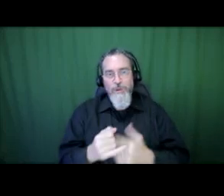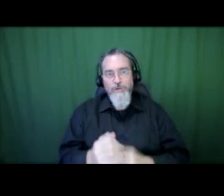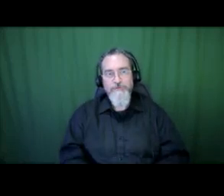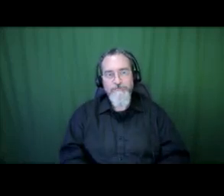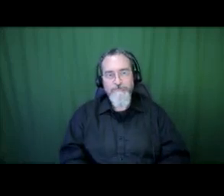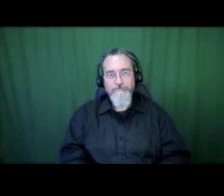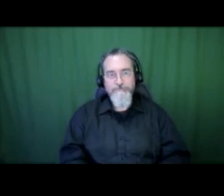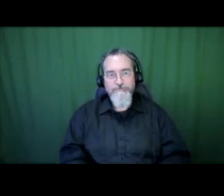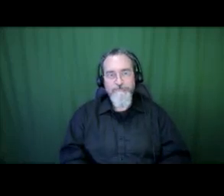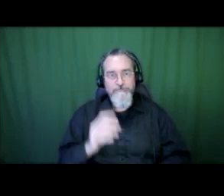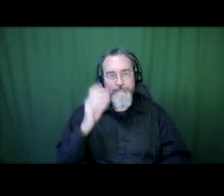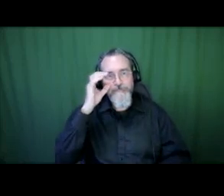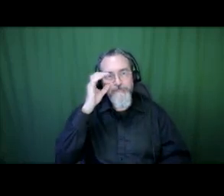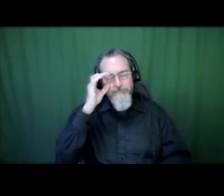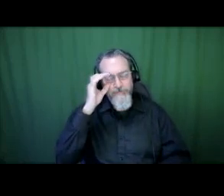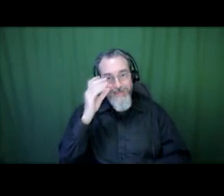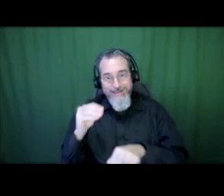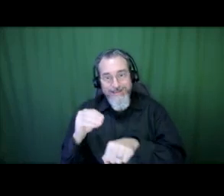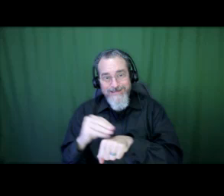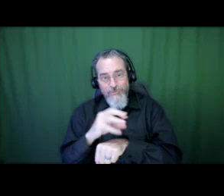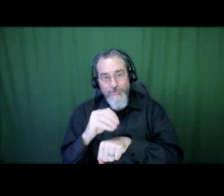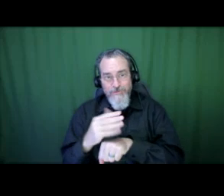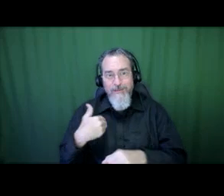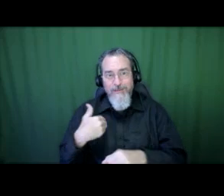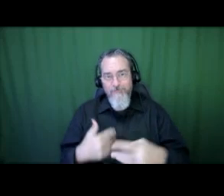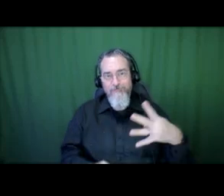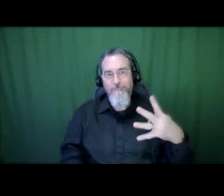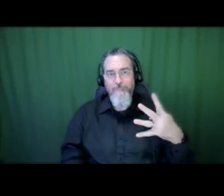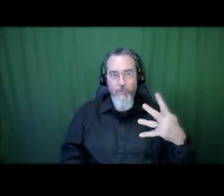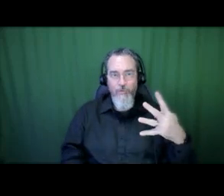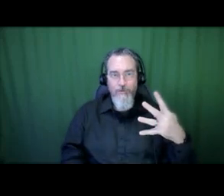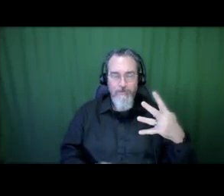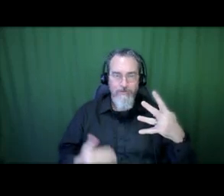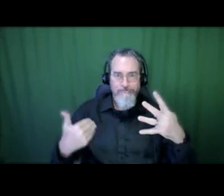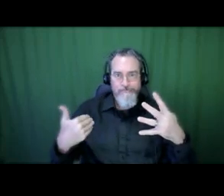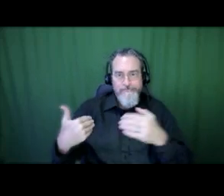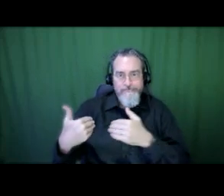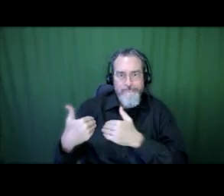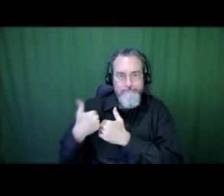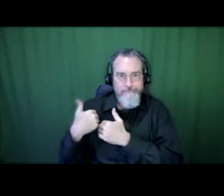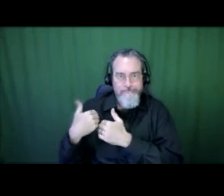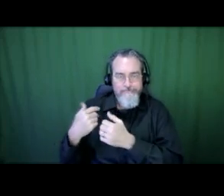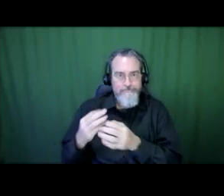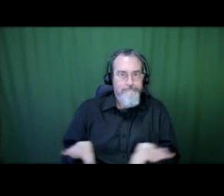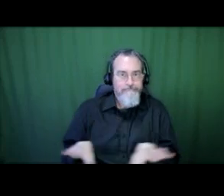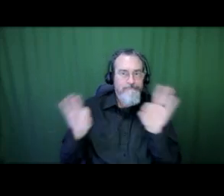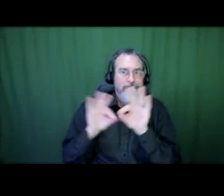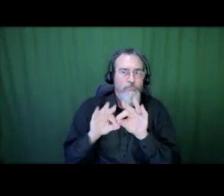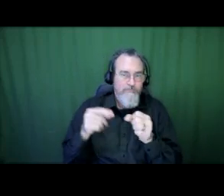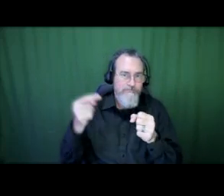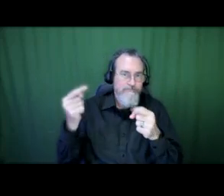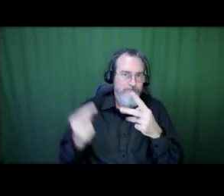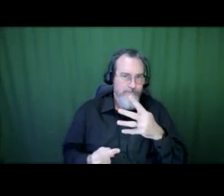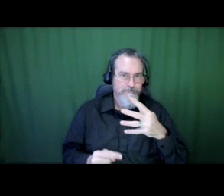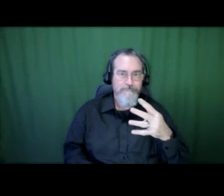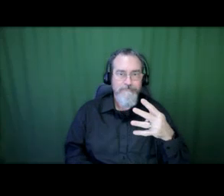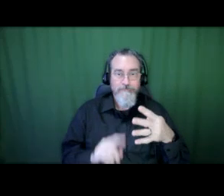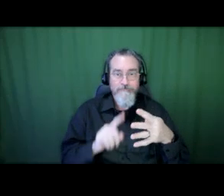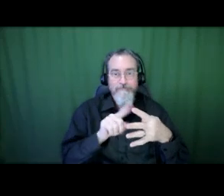The council has 4 major tasks. Again, convening our stakeholders, providing expertise. We